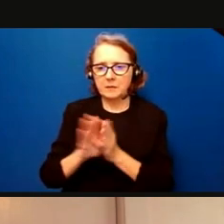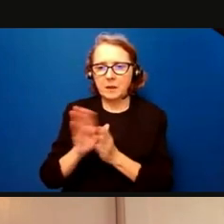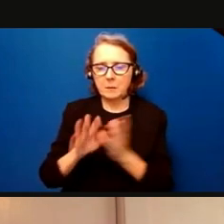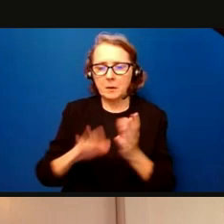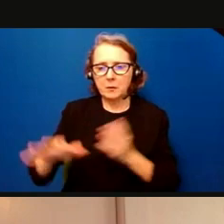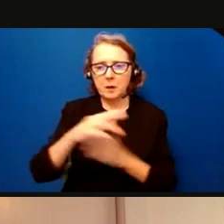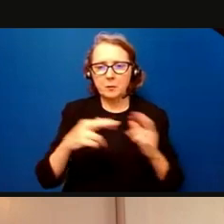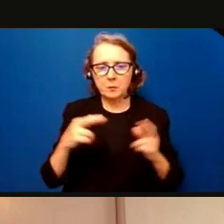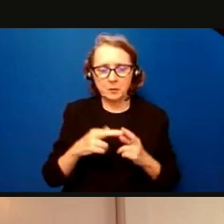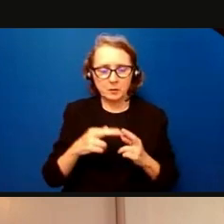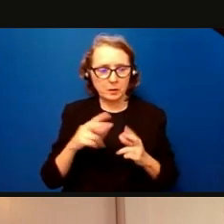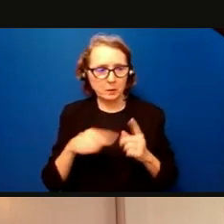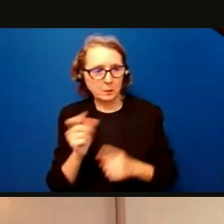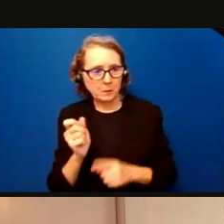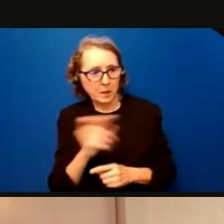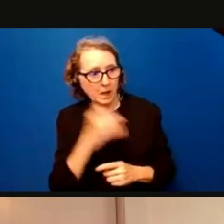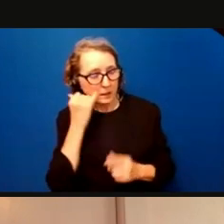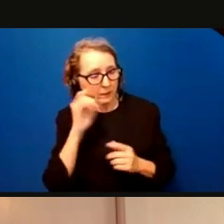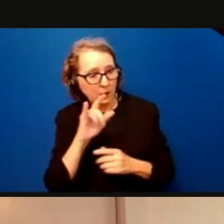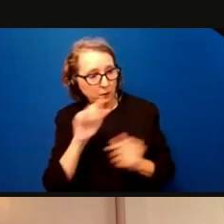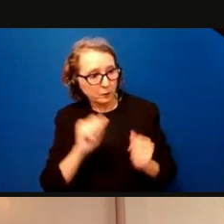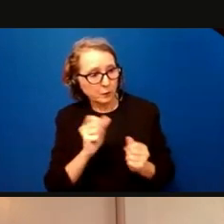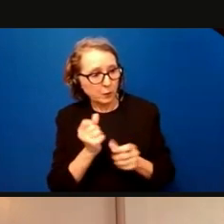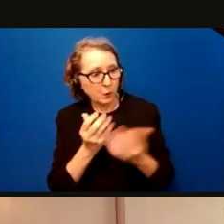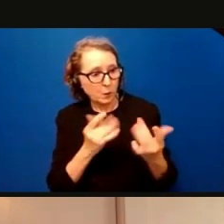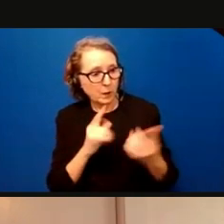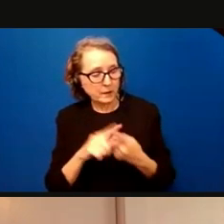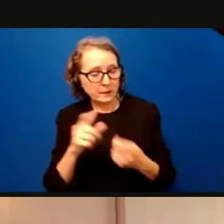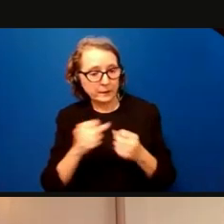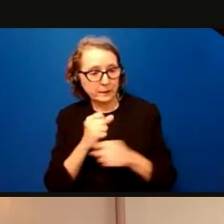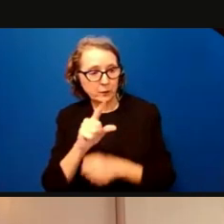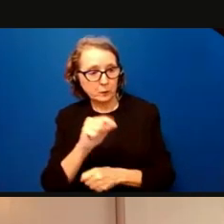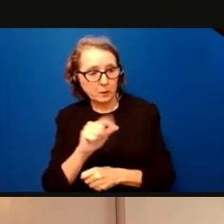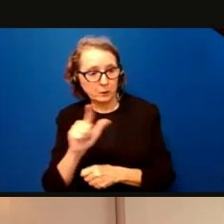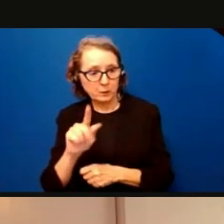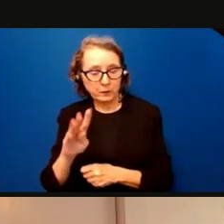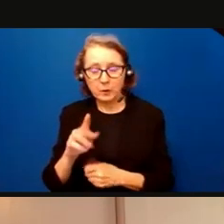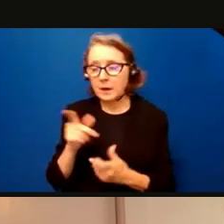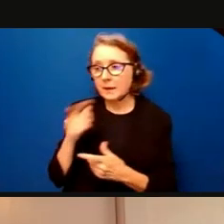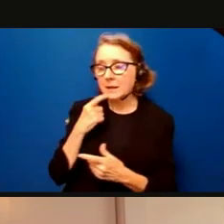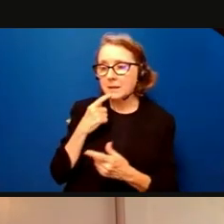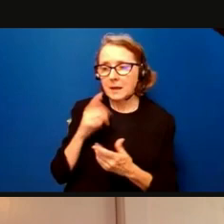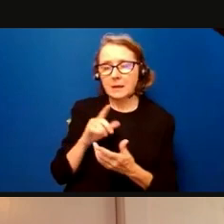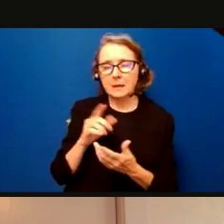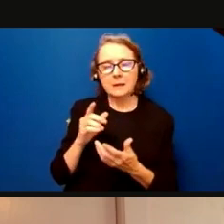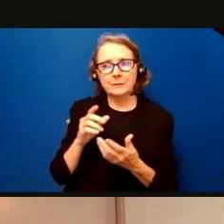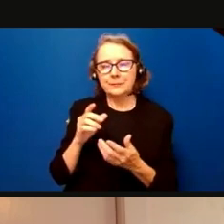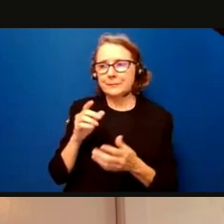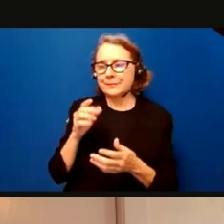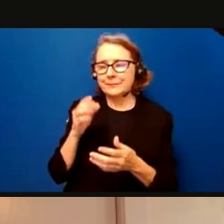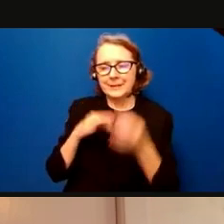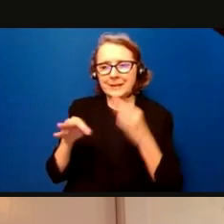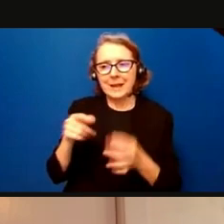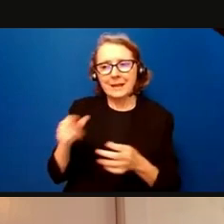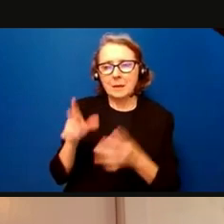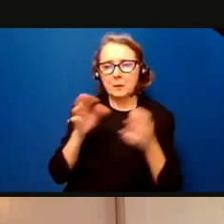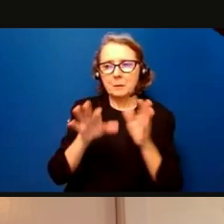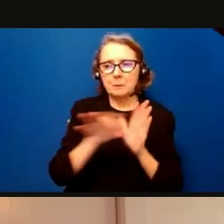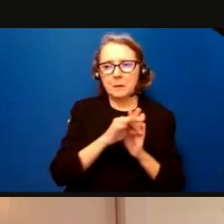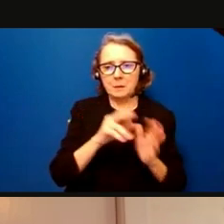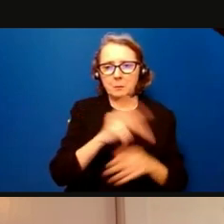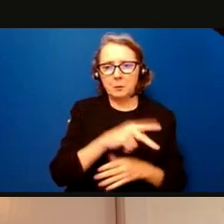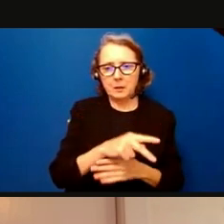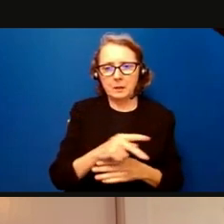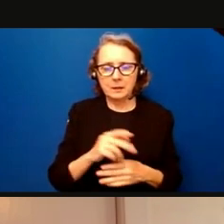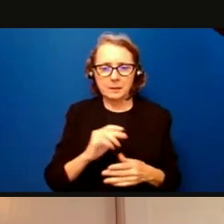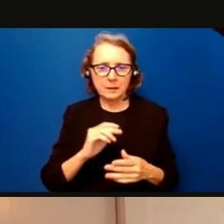we asked if the airline could wait until 2024, it was expressed that by then they would most likely be flying out of Portland instead. Our consultant feels our number